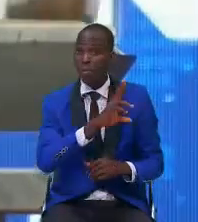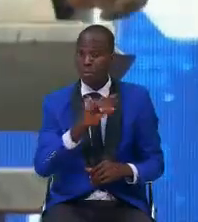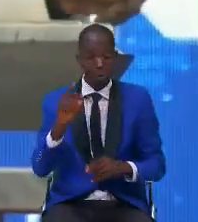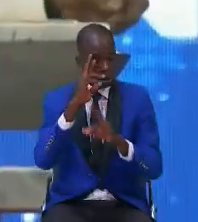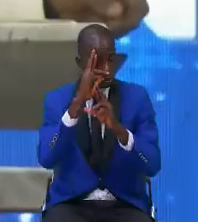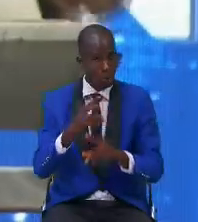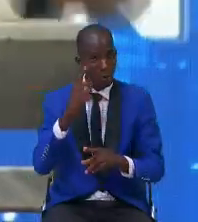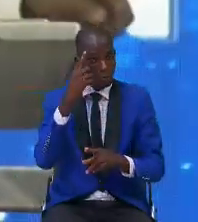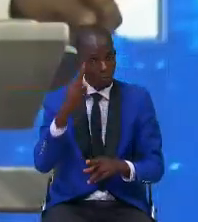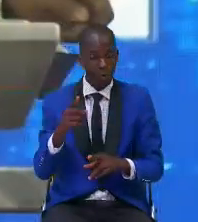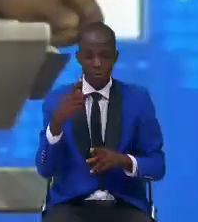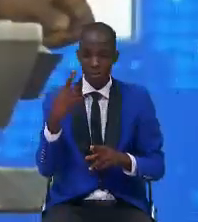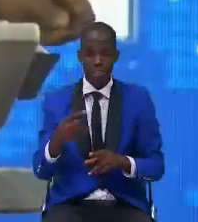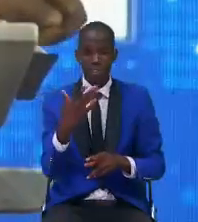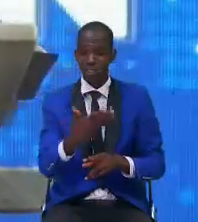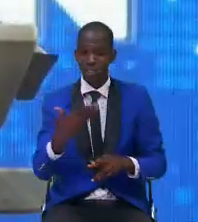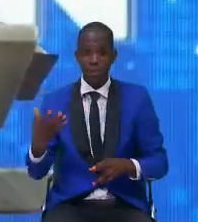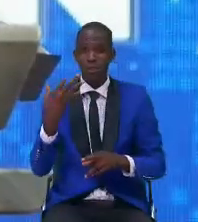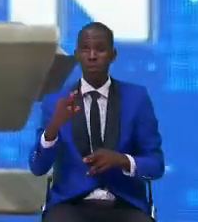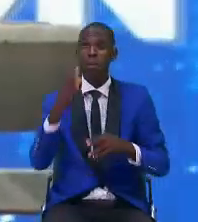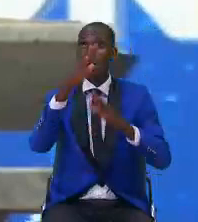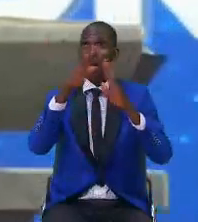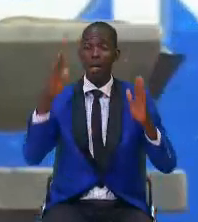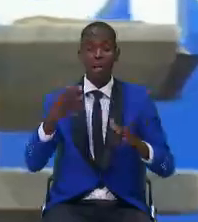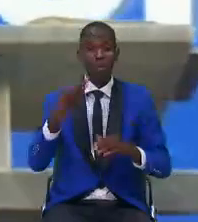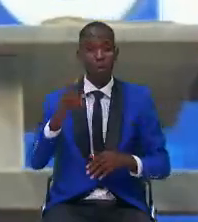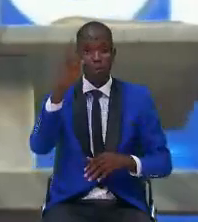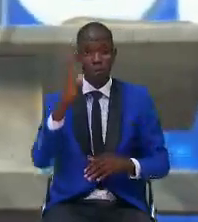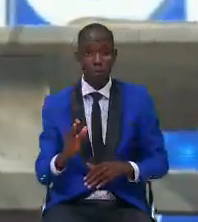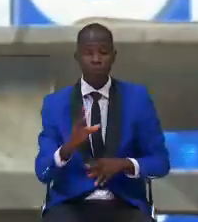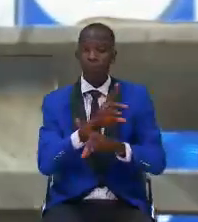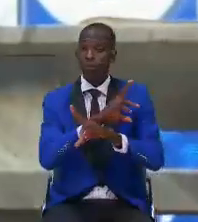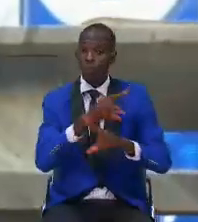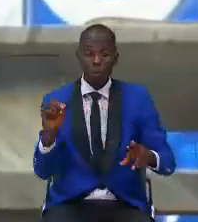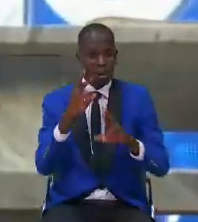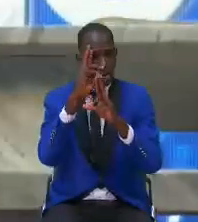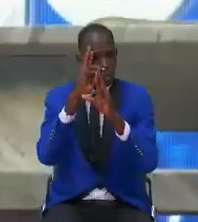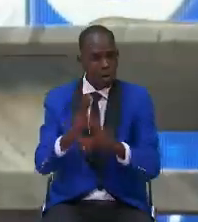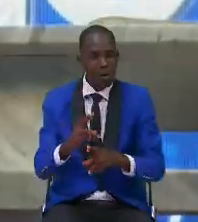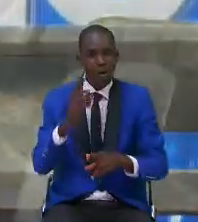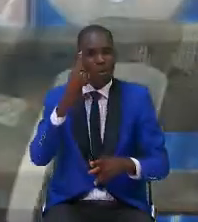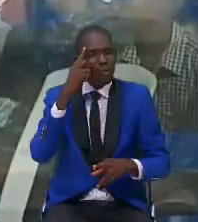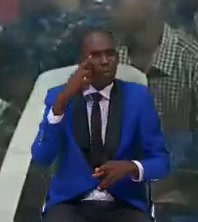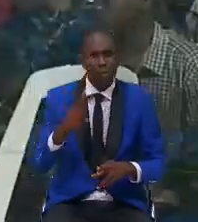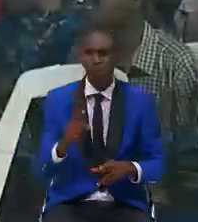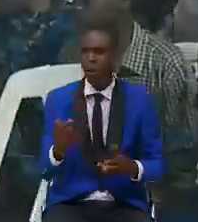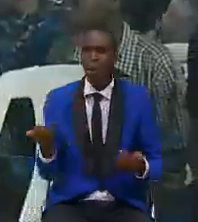for the vessels out of the house of God. No respect for any moral,